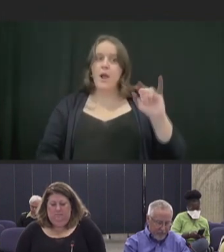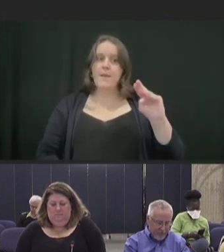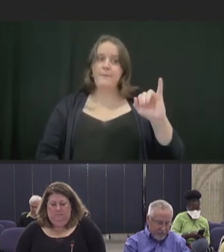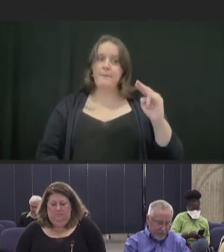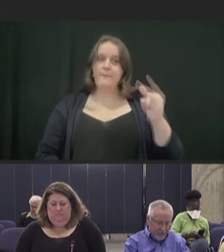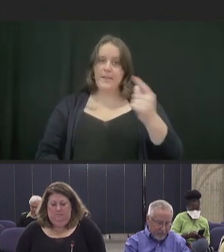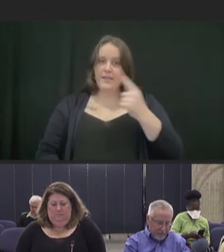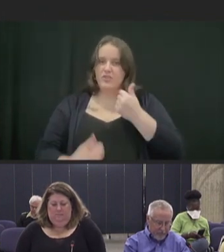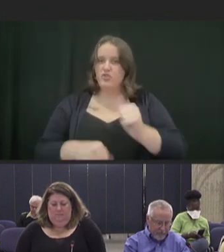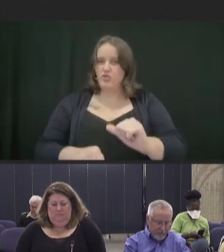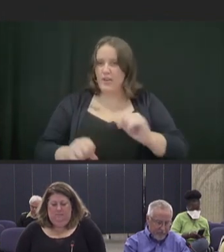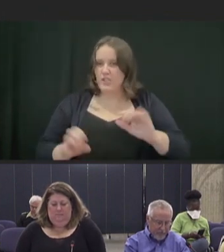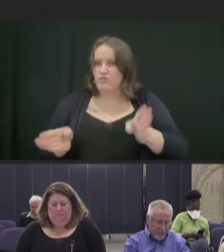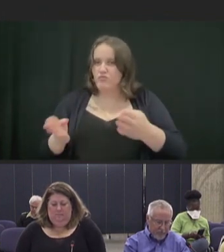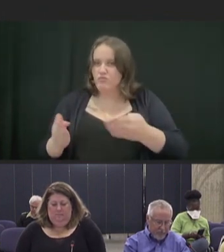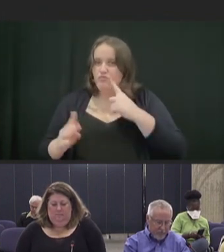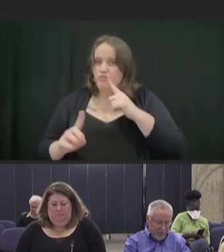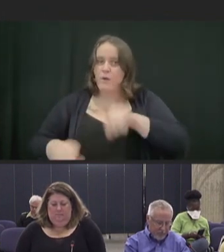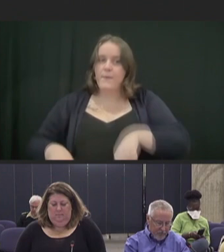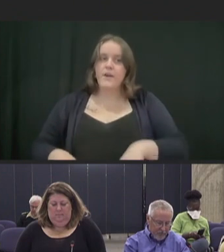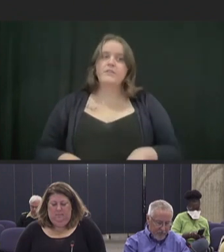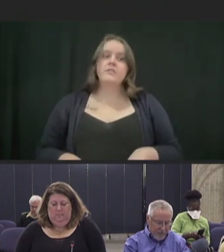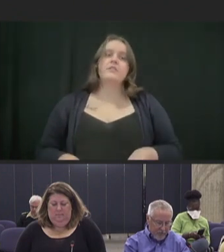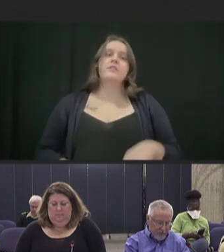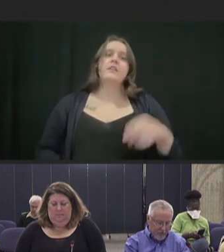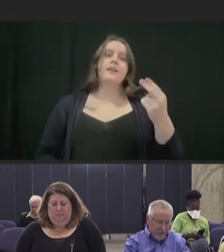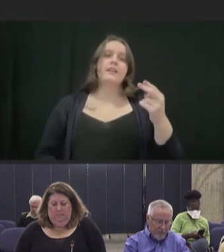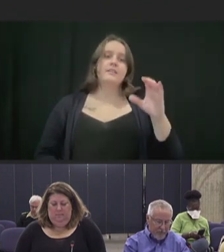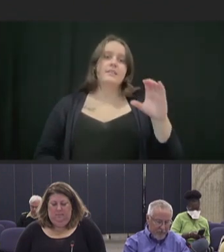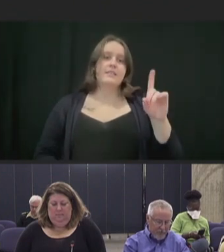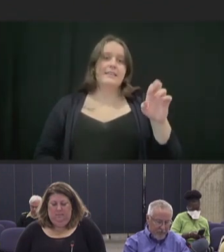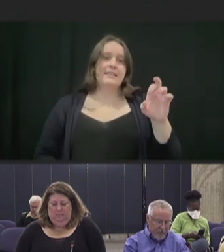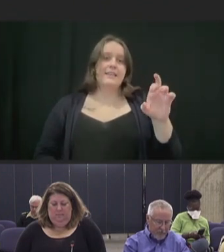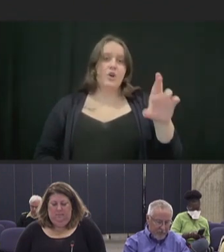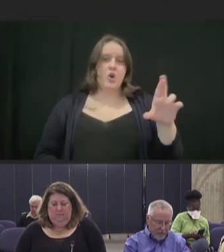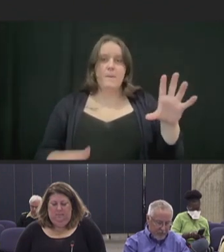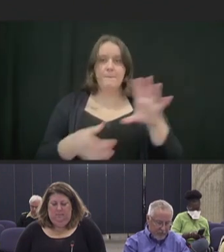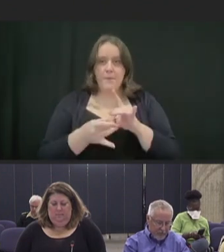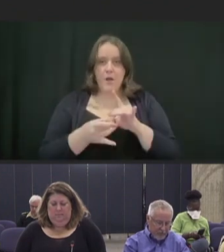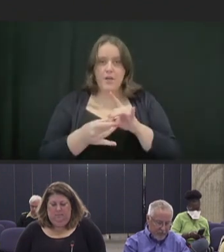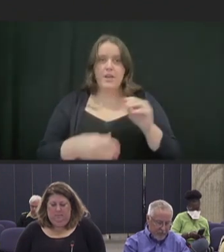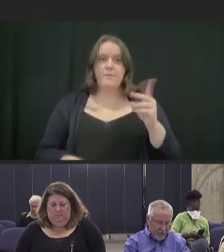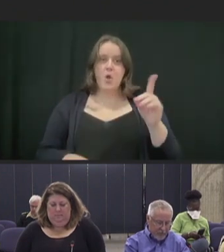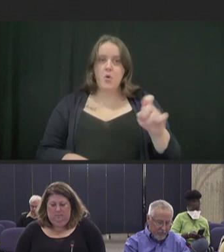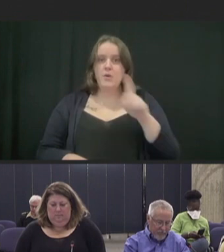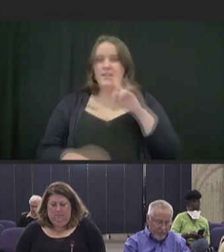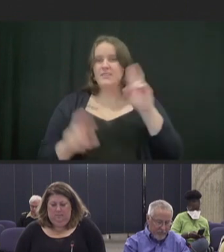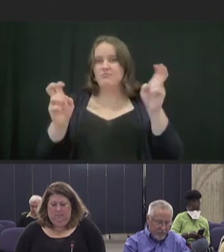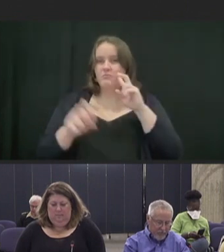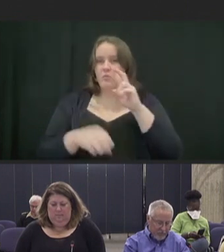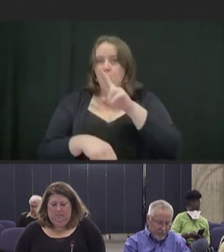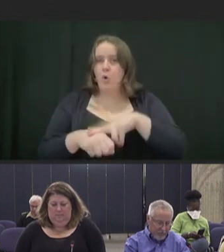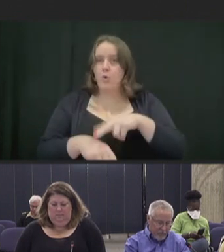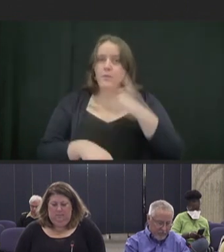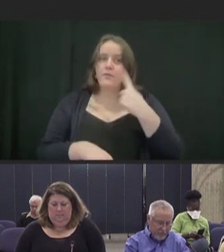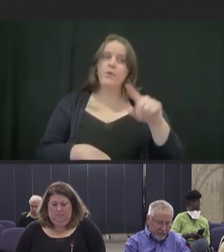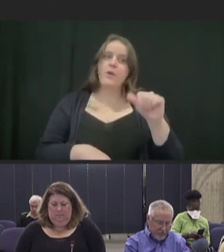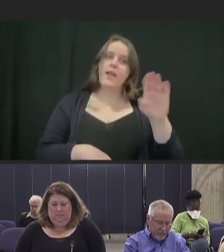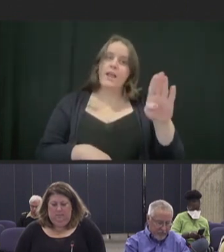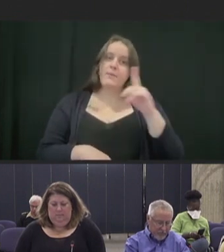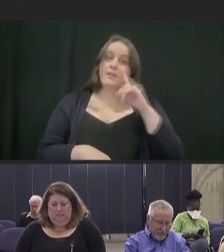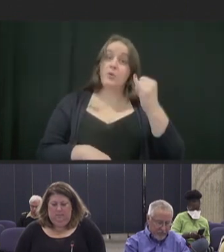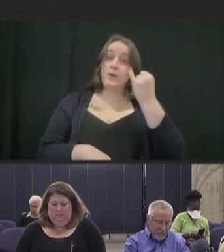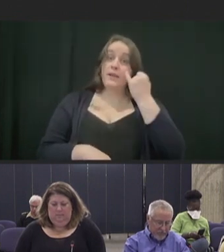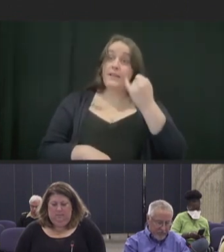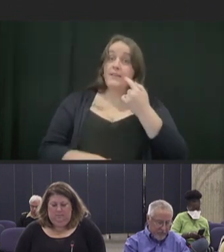the HCDR3 binding mode is the normal way that antibodies bind. So if we can make this strategy work, then we think we can make a